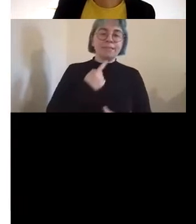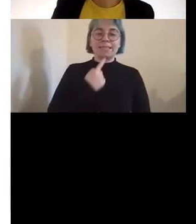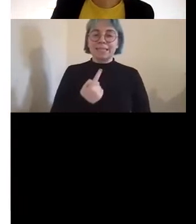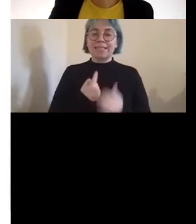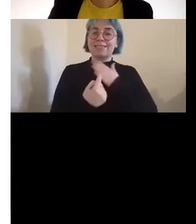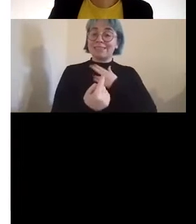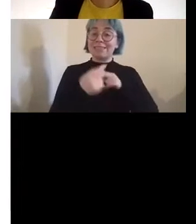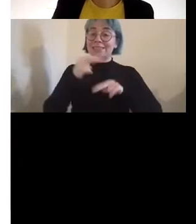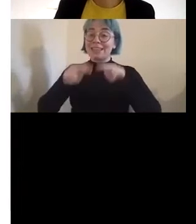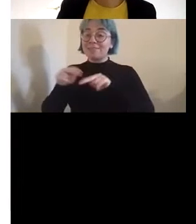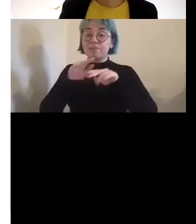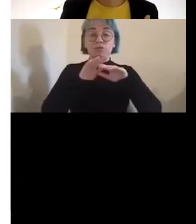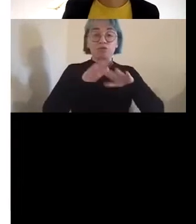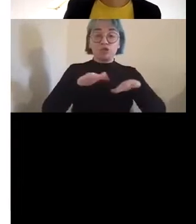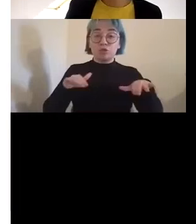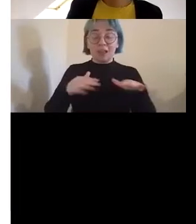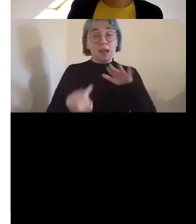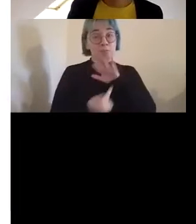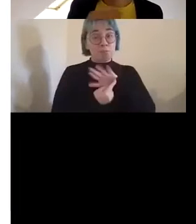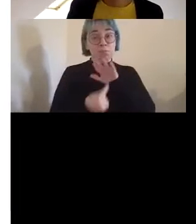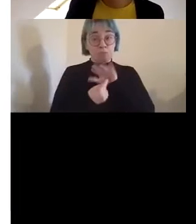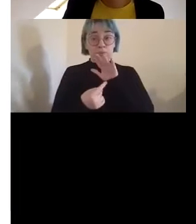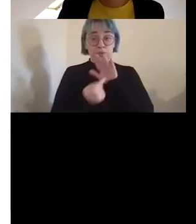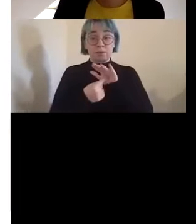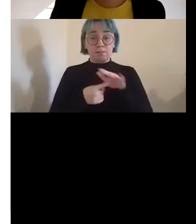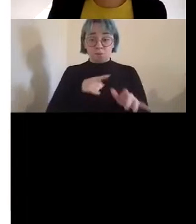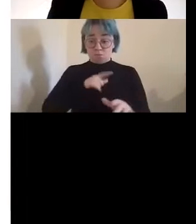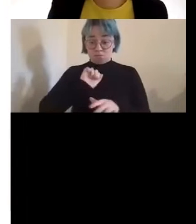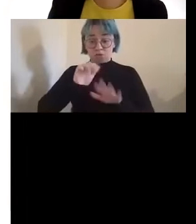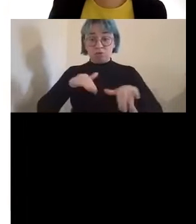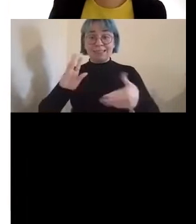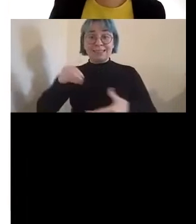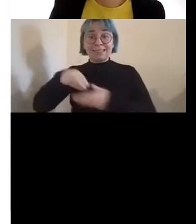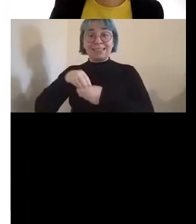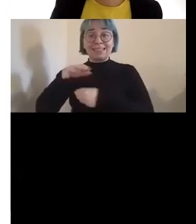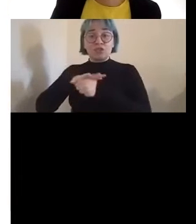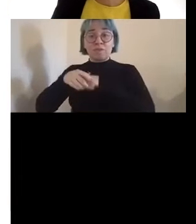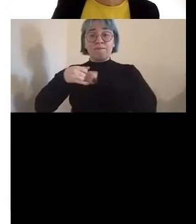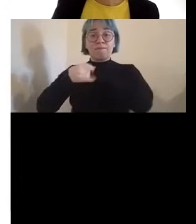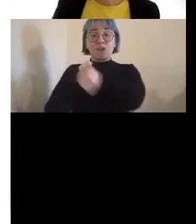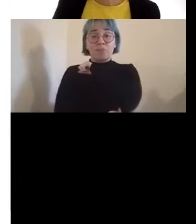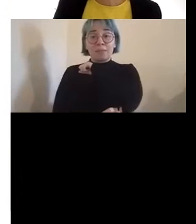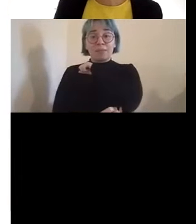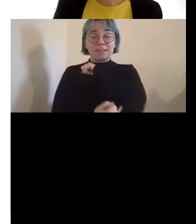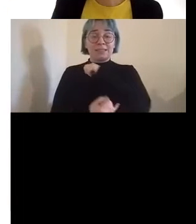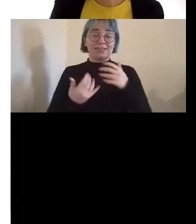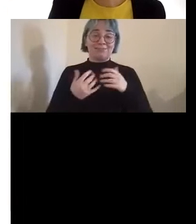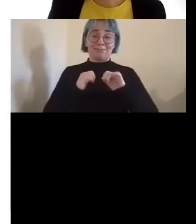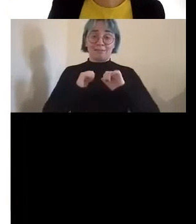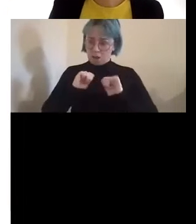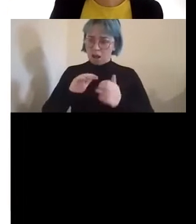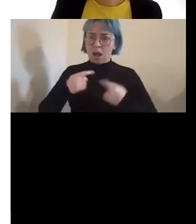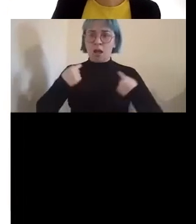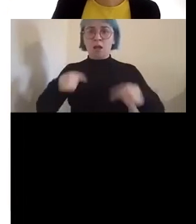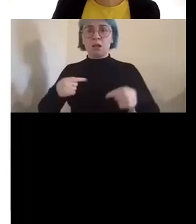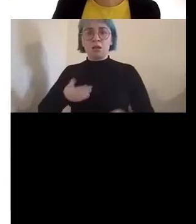individual assessment for children is important because they're in a situation of vulnerability. They're entitled to